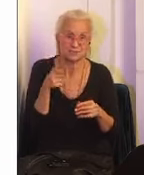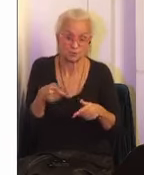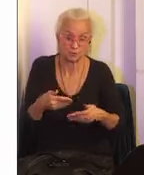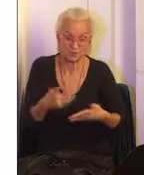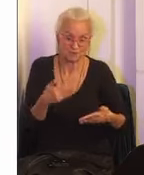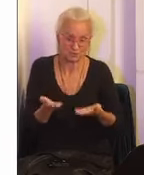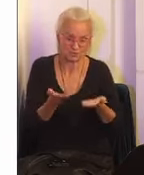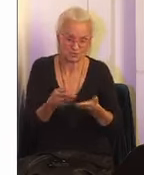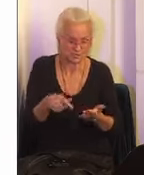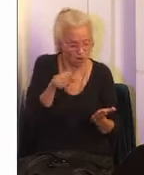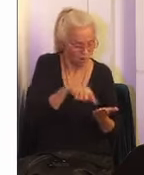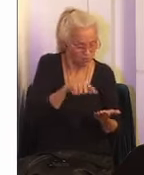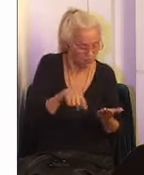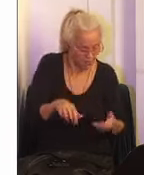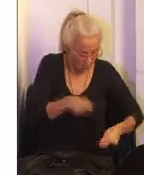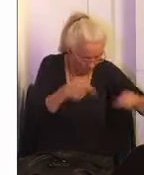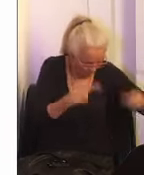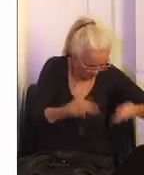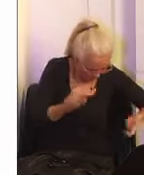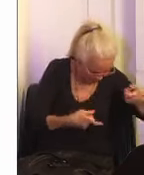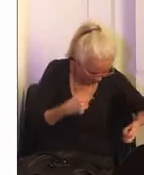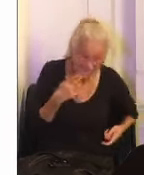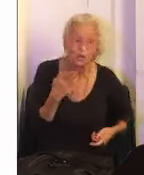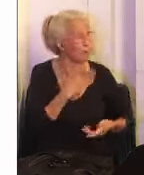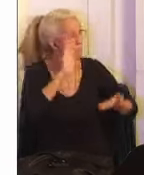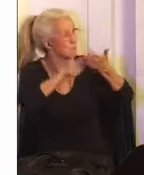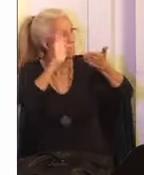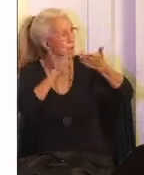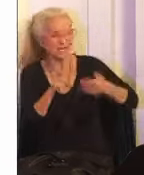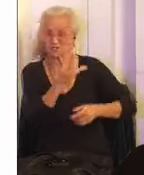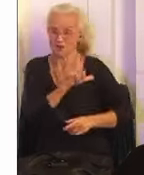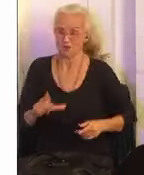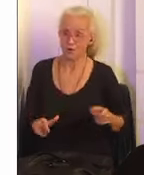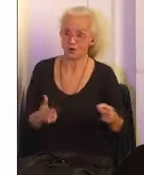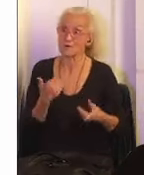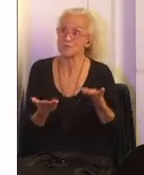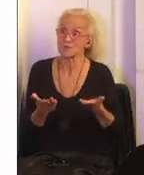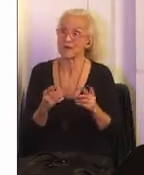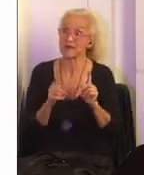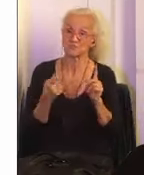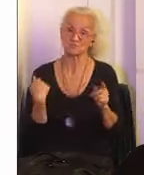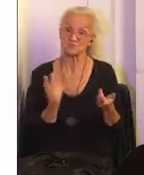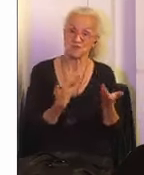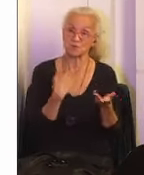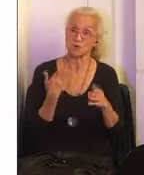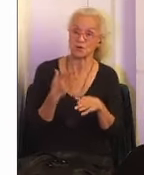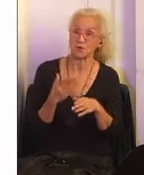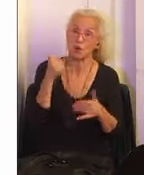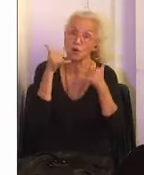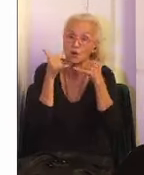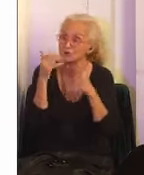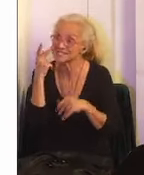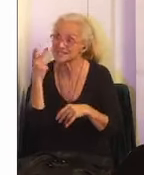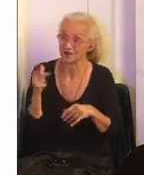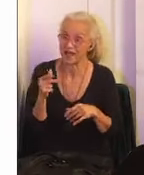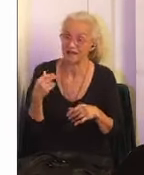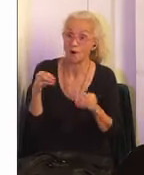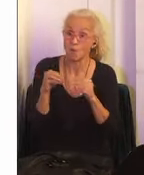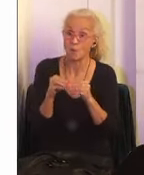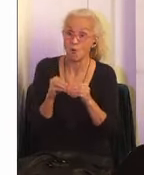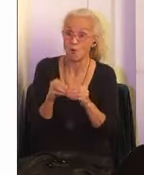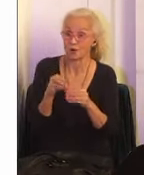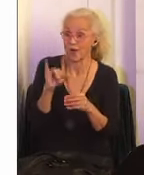service. I was like, praise the Lord. Right. I might have to go. We might be calling around to see if we need to put some more items